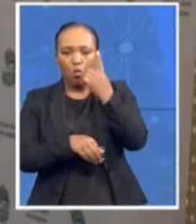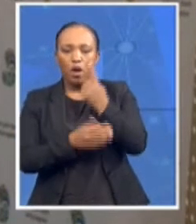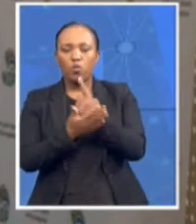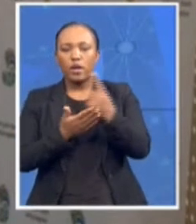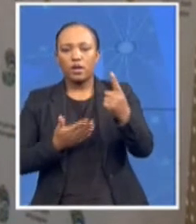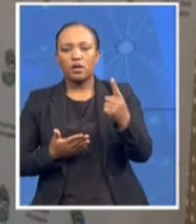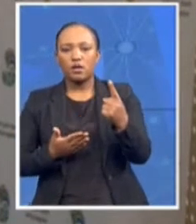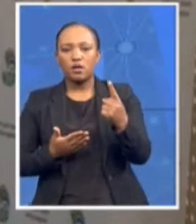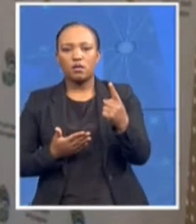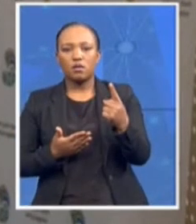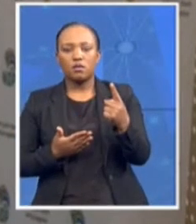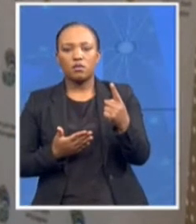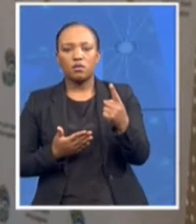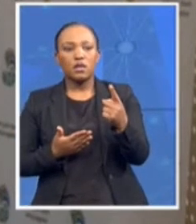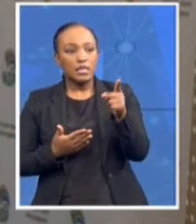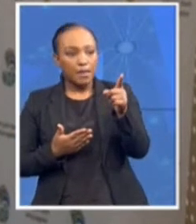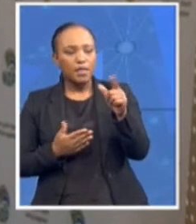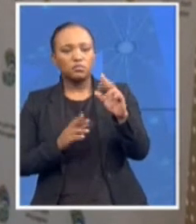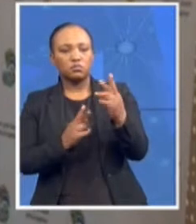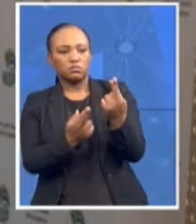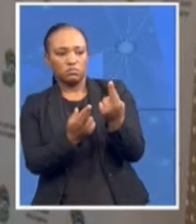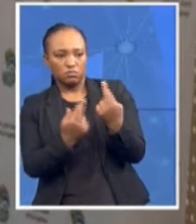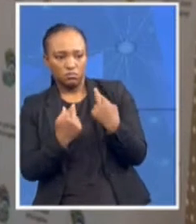story, so that